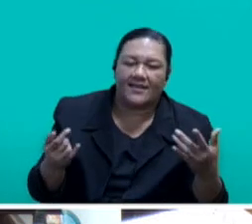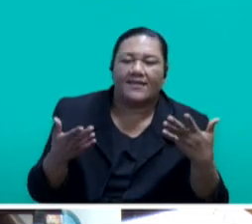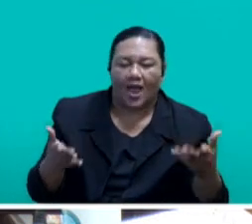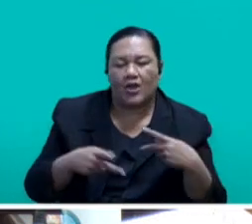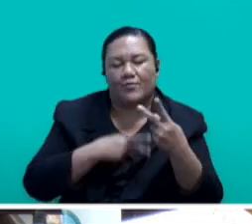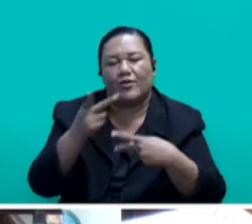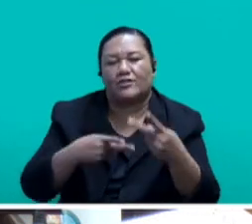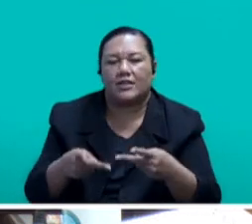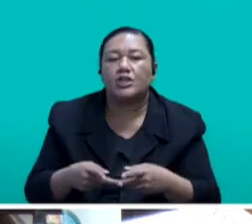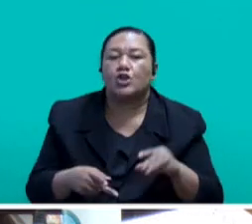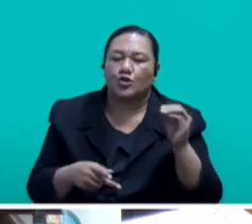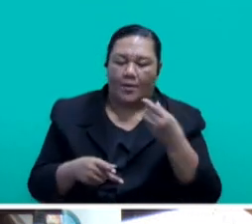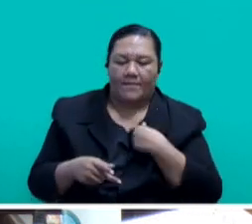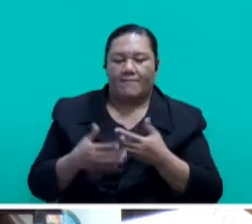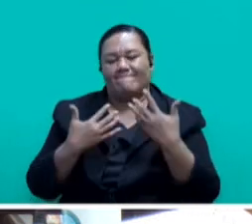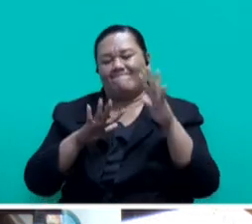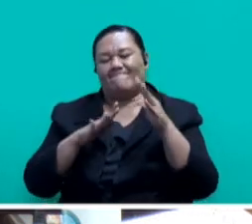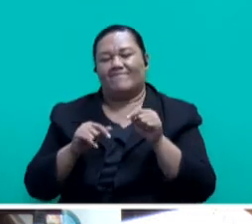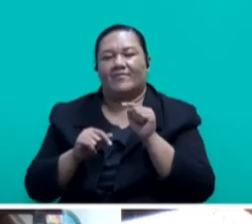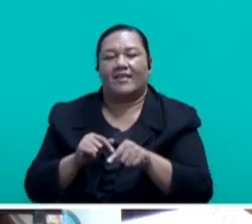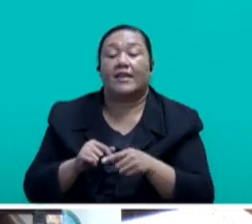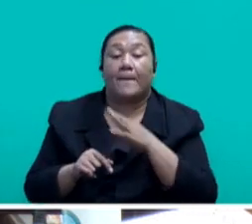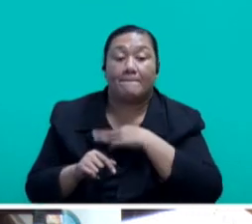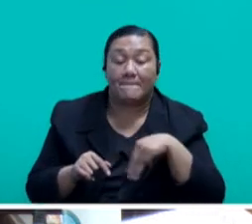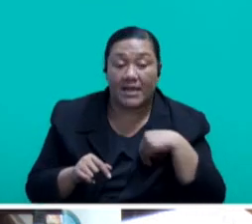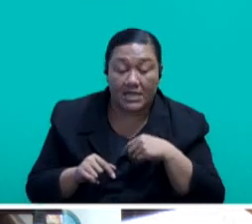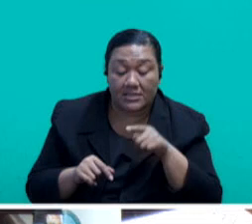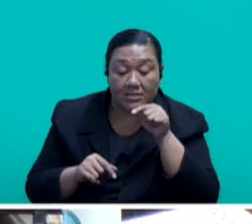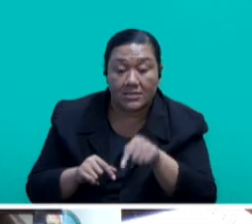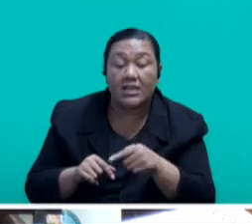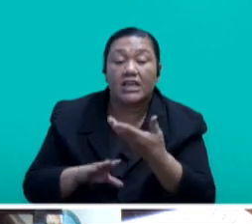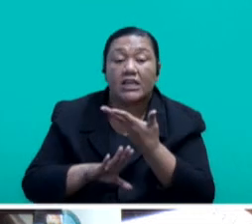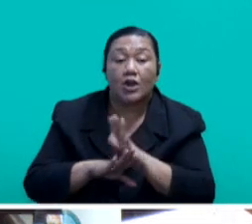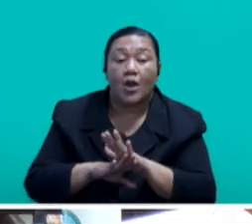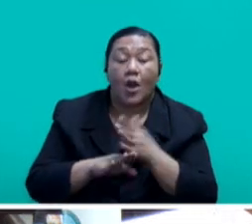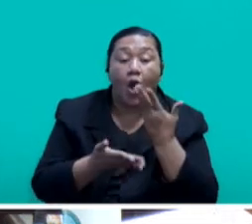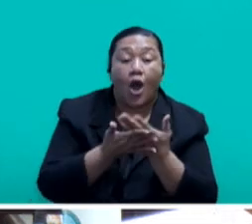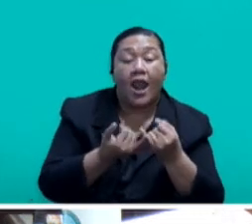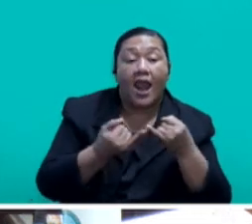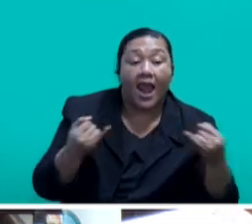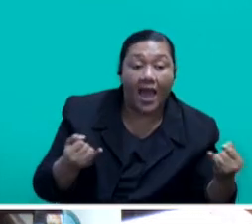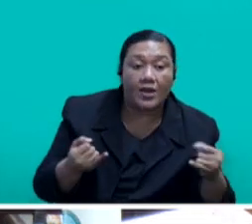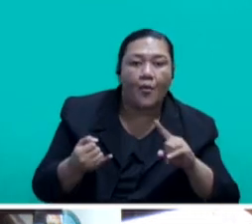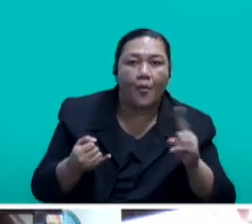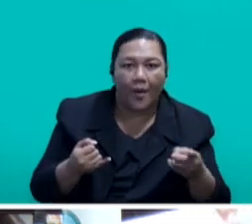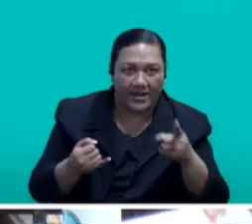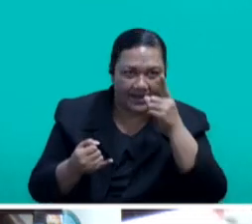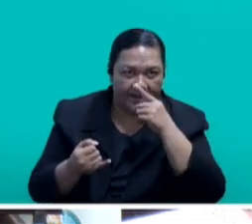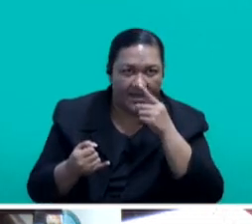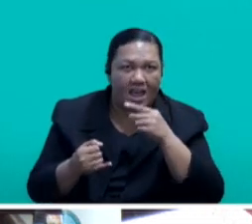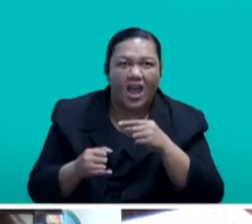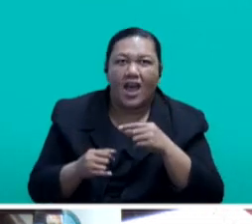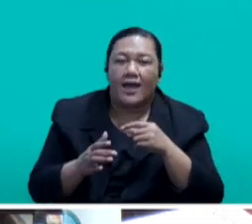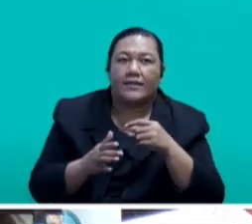which I must commend. These new Ministry online systems are not outsourced, Mr. Speaker, which would be costly exercise.